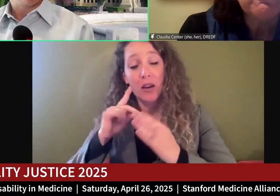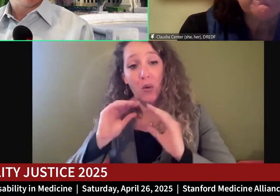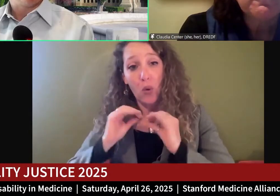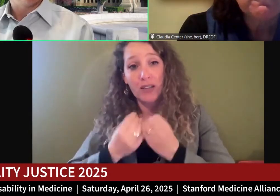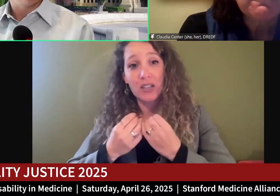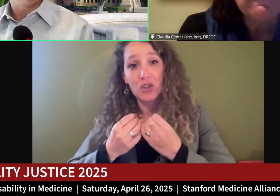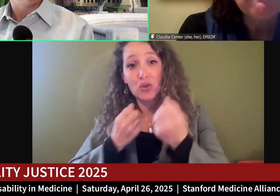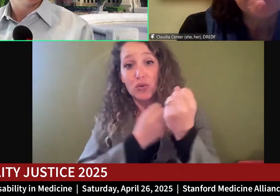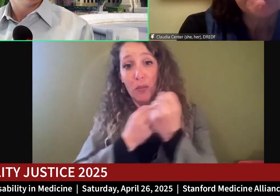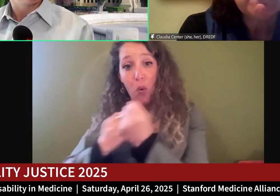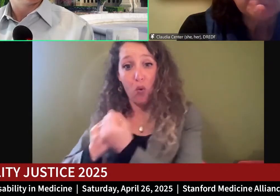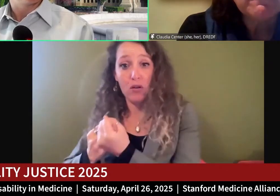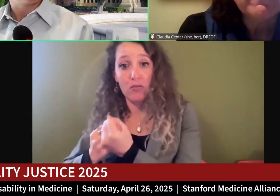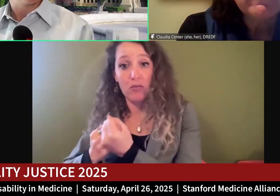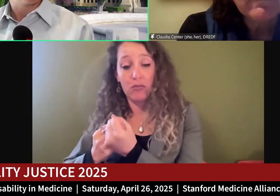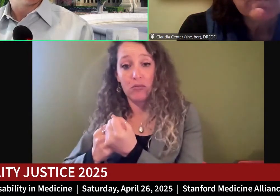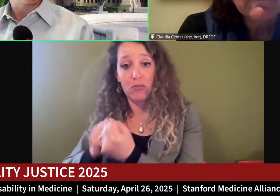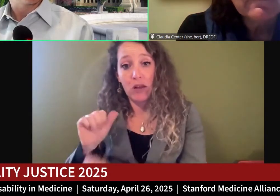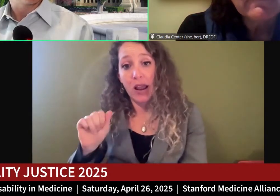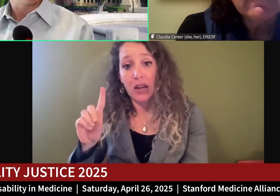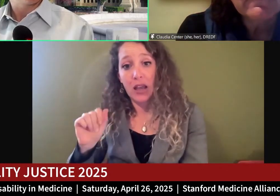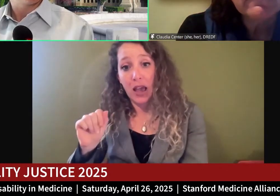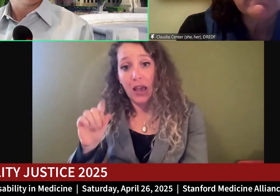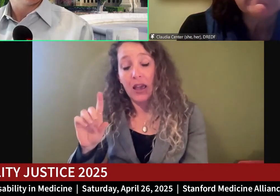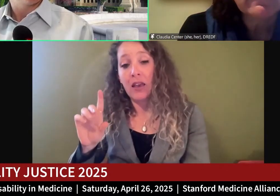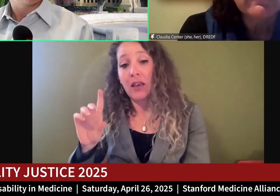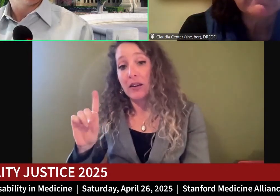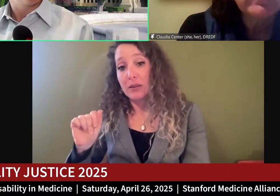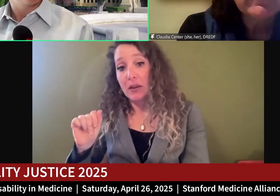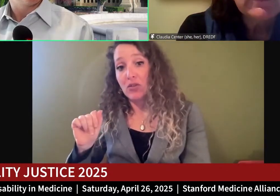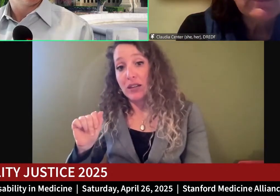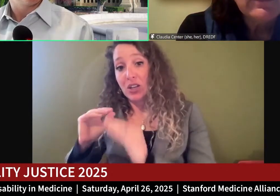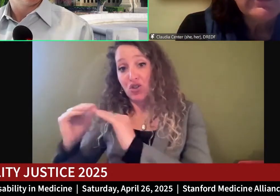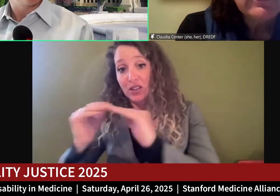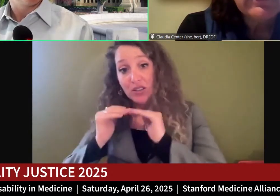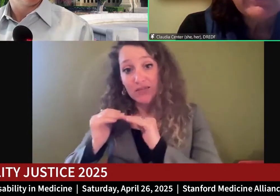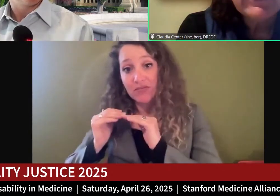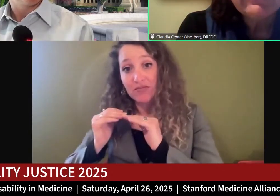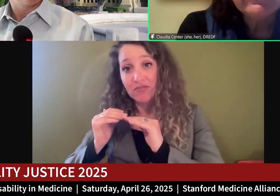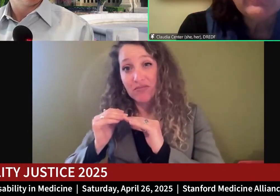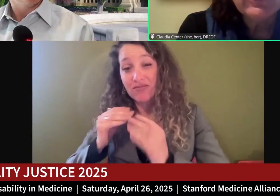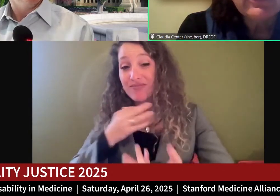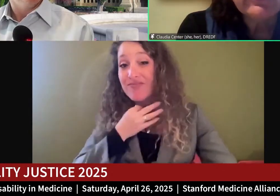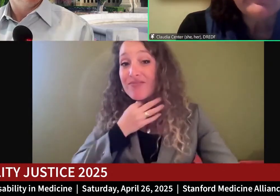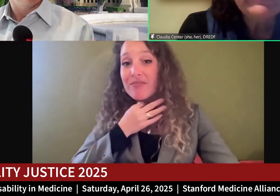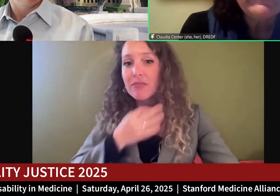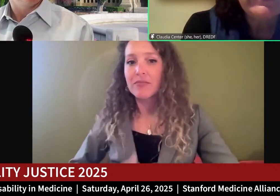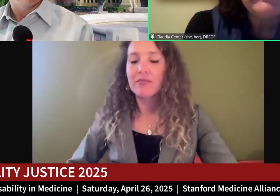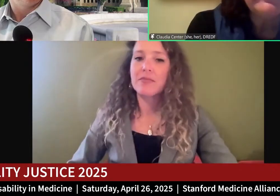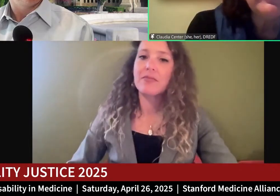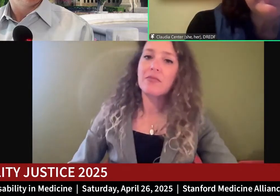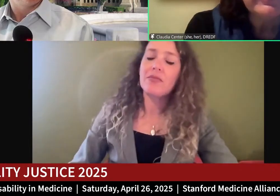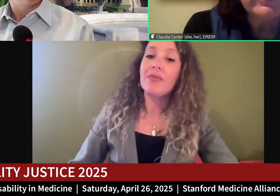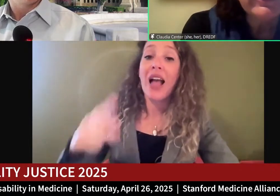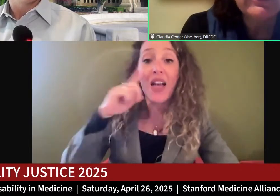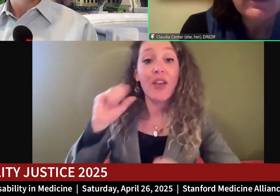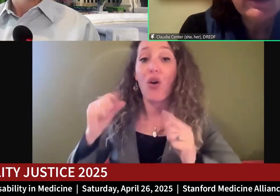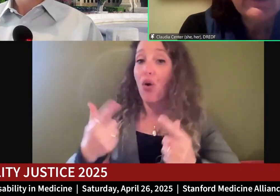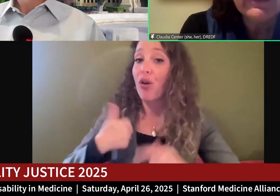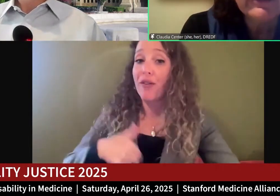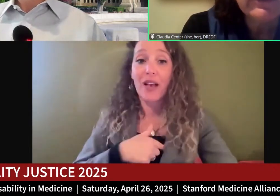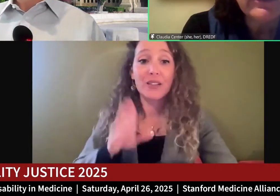of our ADA disability justice? I mean, I think we're all going to have to